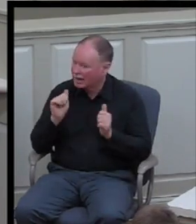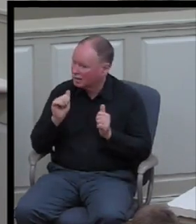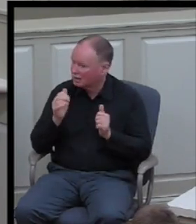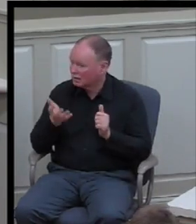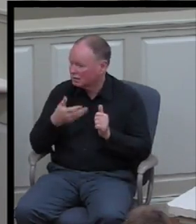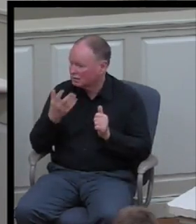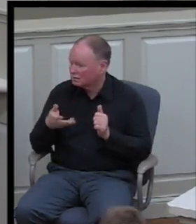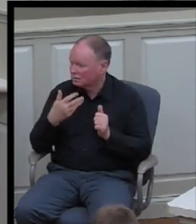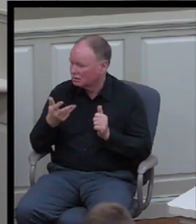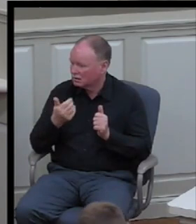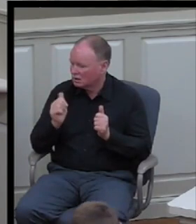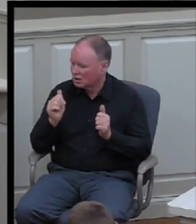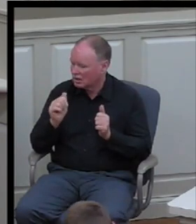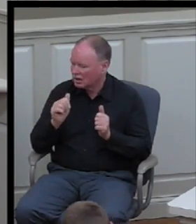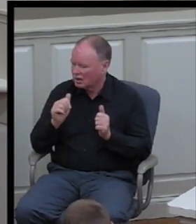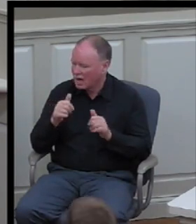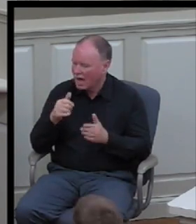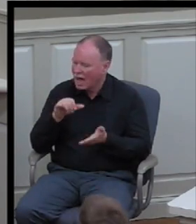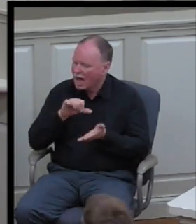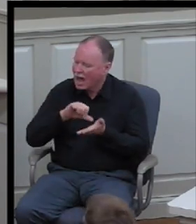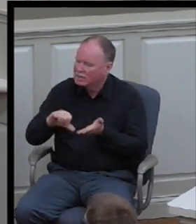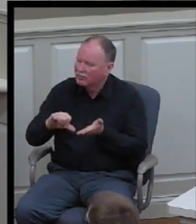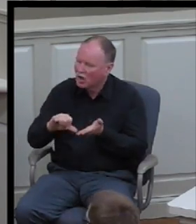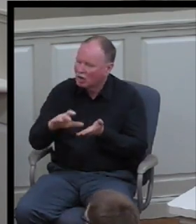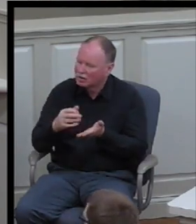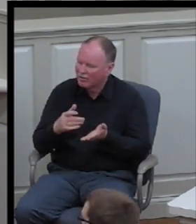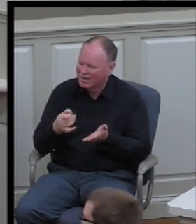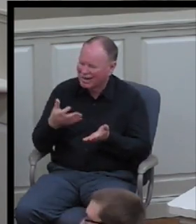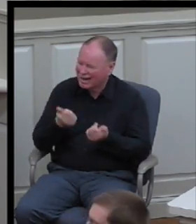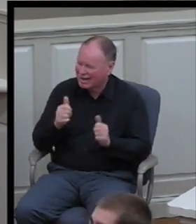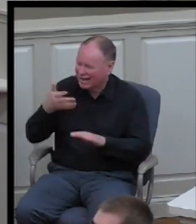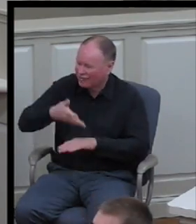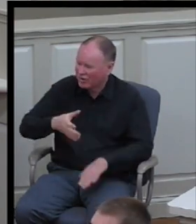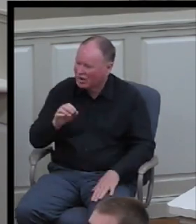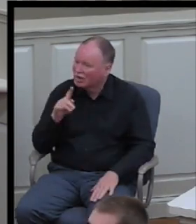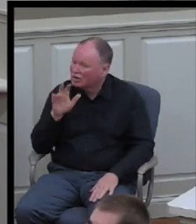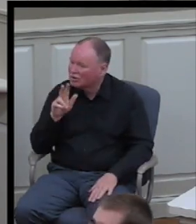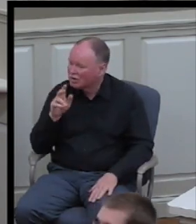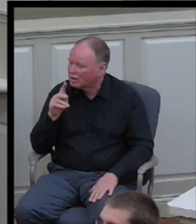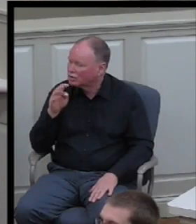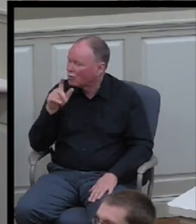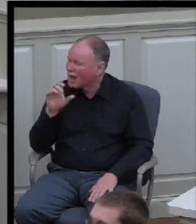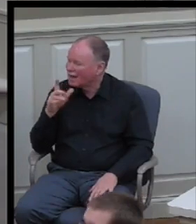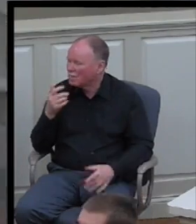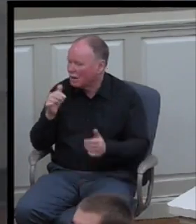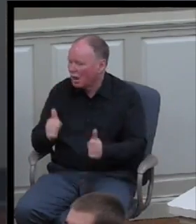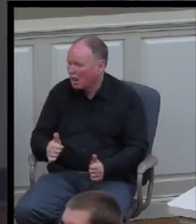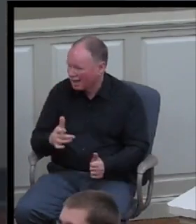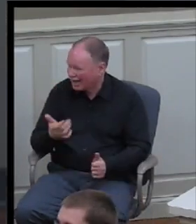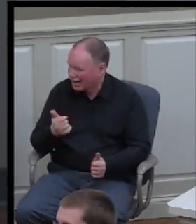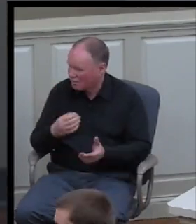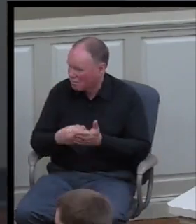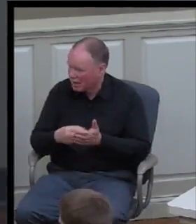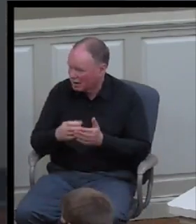overrun on asphalt, that trail's getting a little beat up there. Is that a possibility? Well, as part of what we're doing there, we're probably going to try to dress